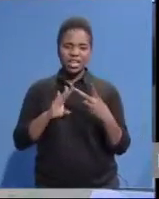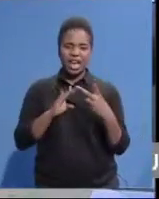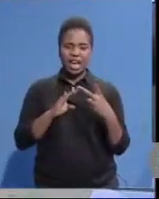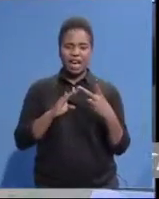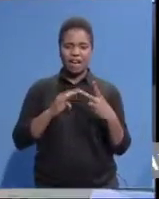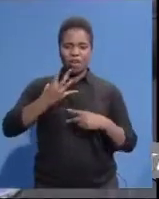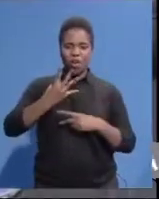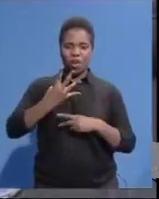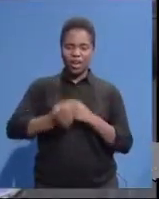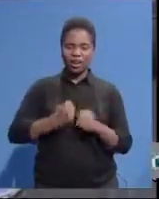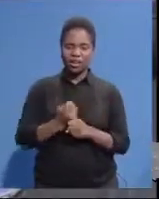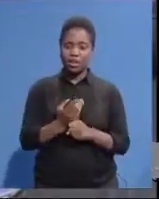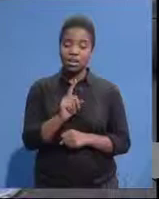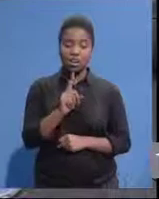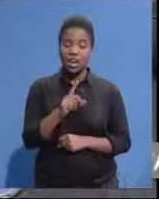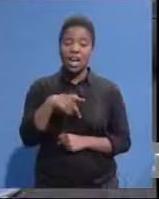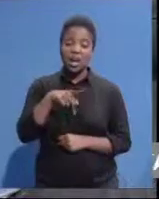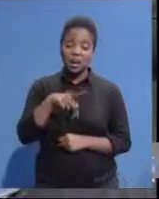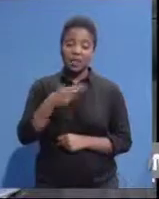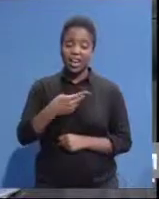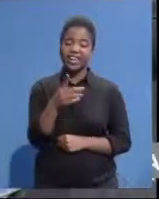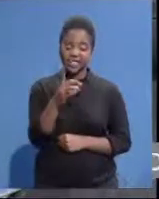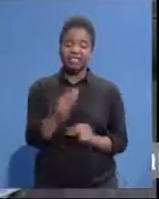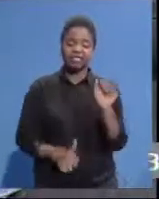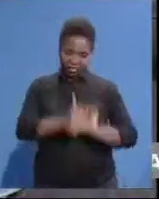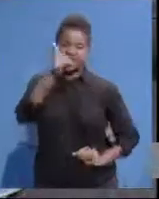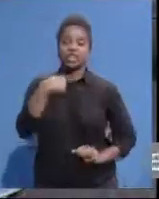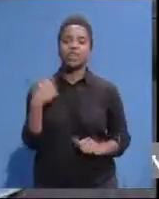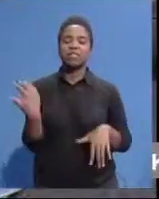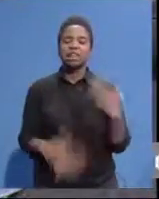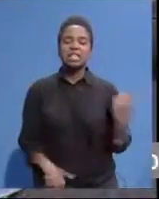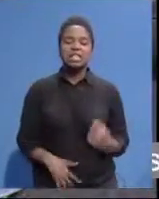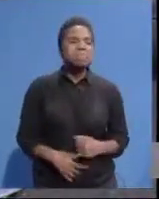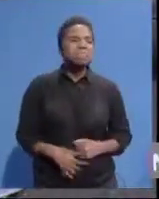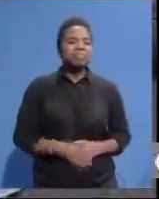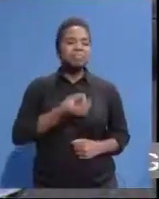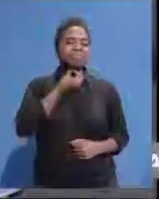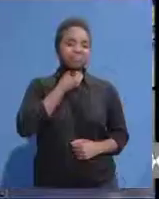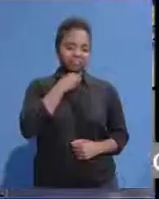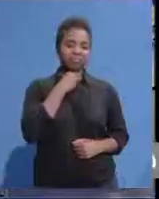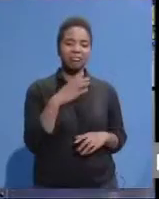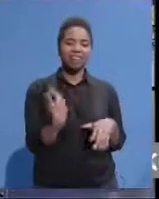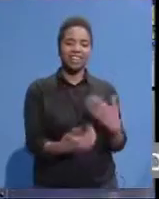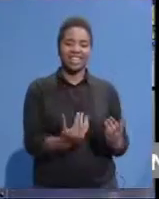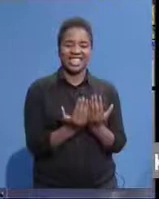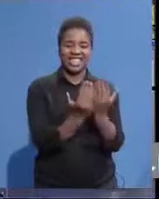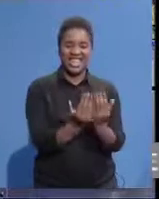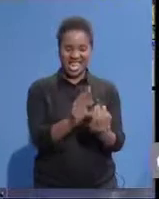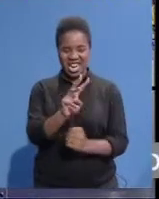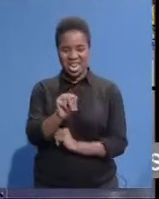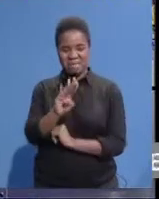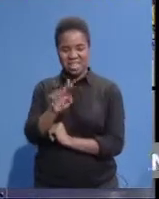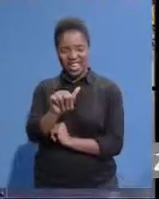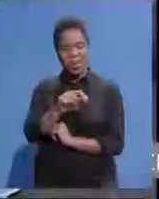degrees." He says, "Until you've got a PhD, you're not done." So then I had to do my MBA for the sake of him. For